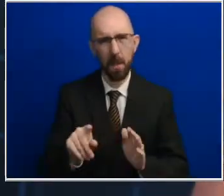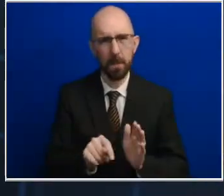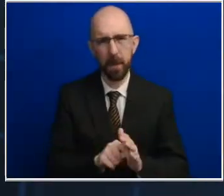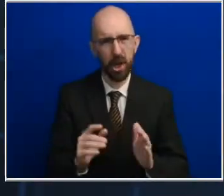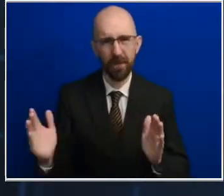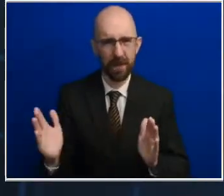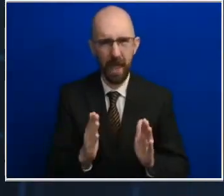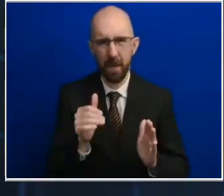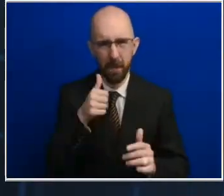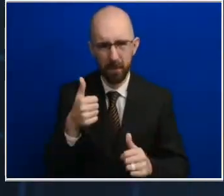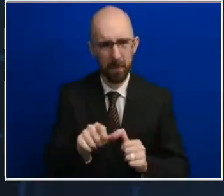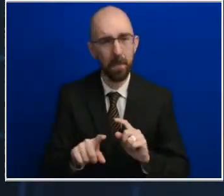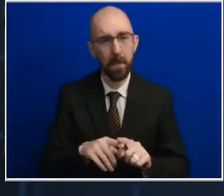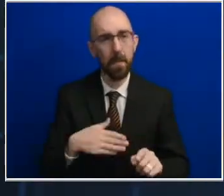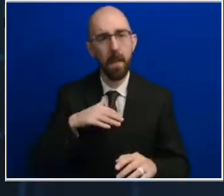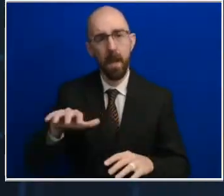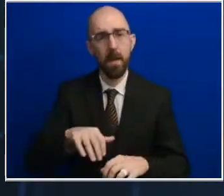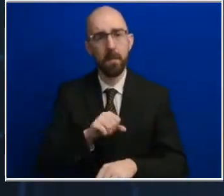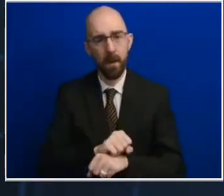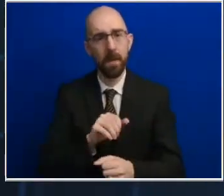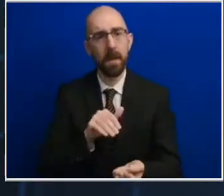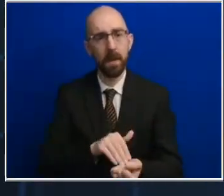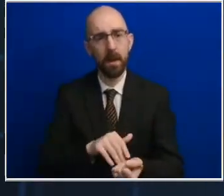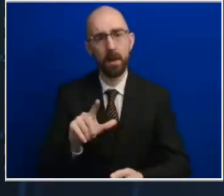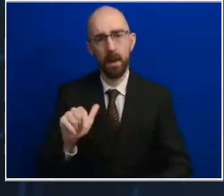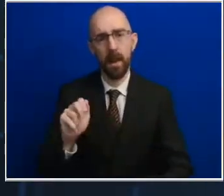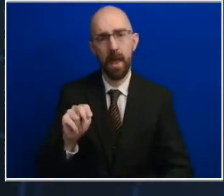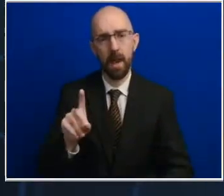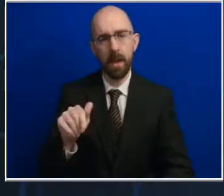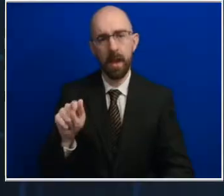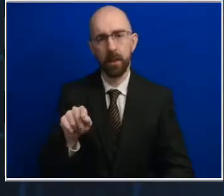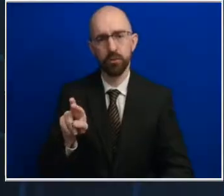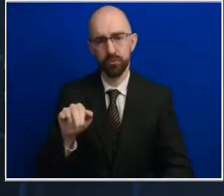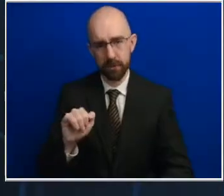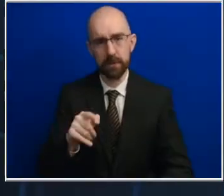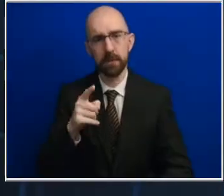at one of my appointments, Dr. Landazuri had told me that there was this